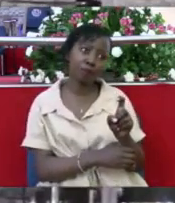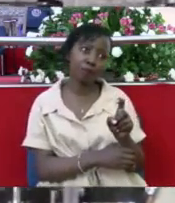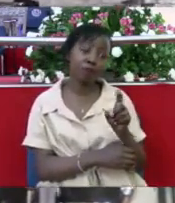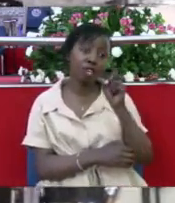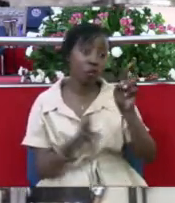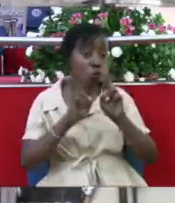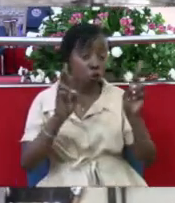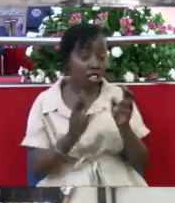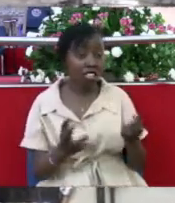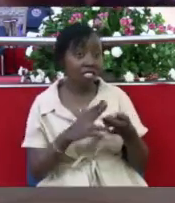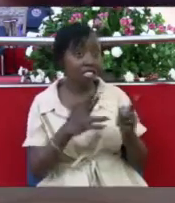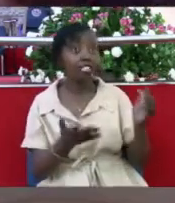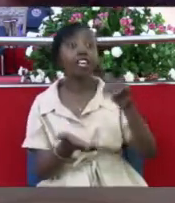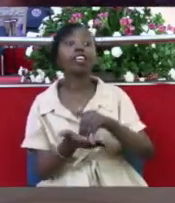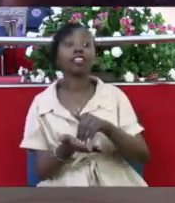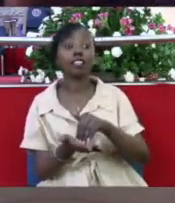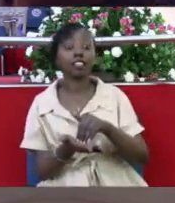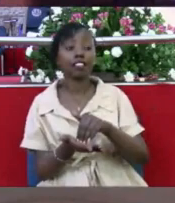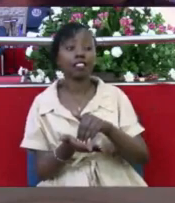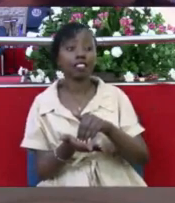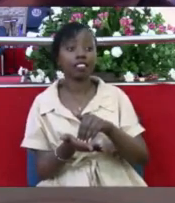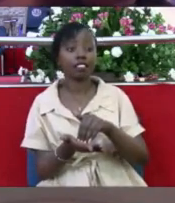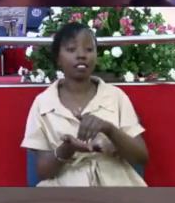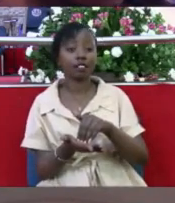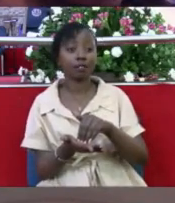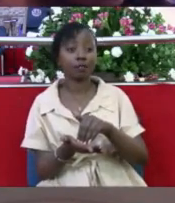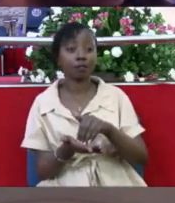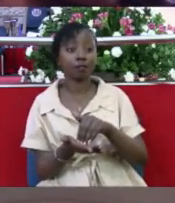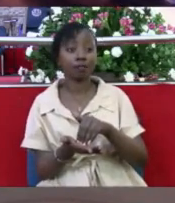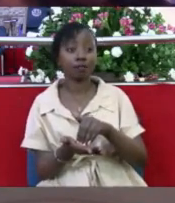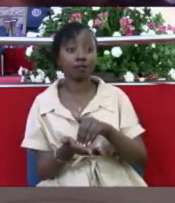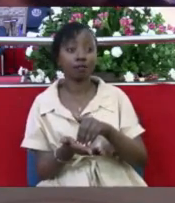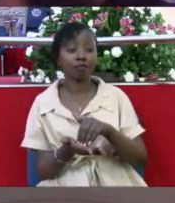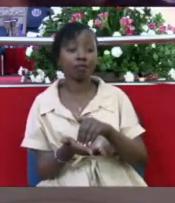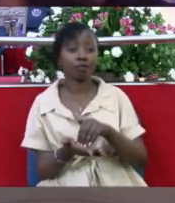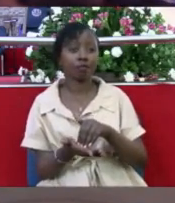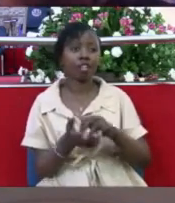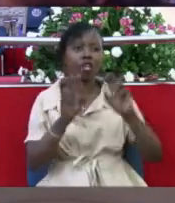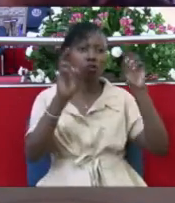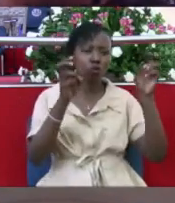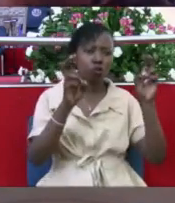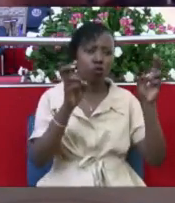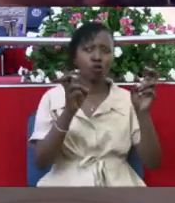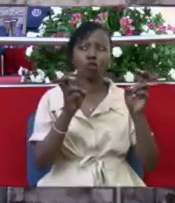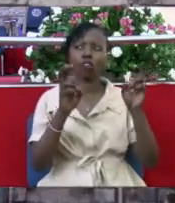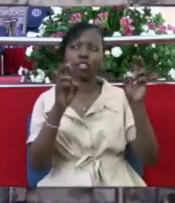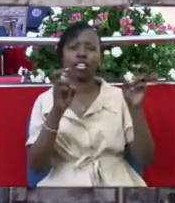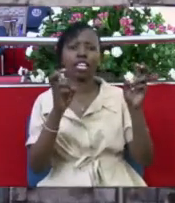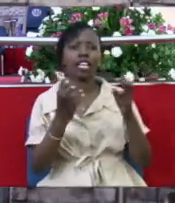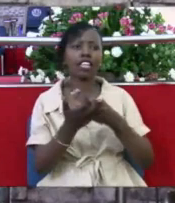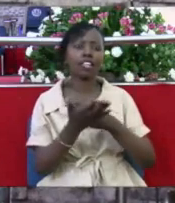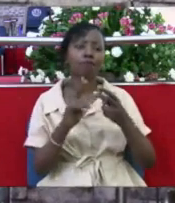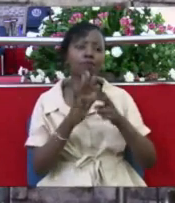ready to restart? Je, uko tayari na kuanza upya? And so our theme verse for the conference, hivyo basi kongamano